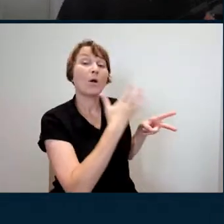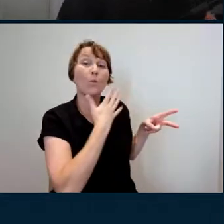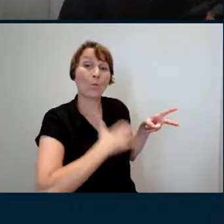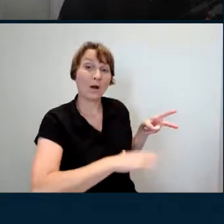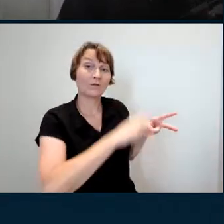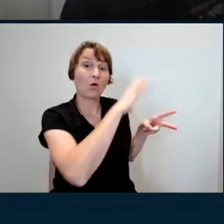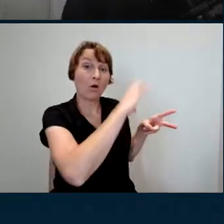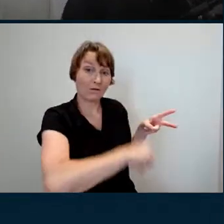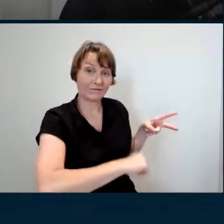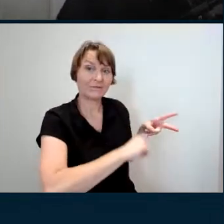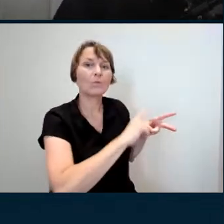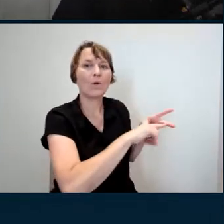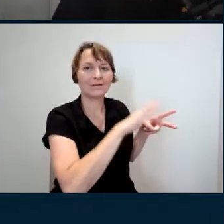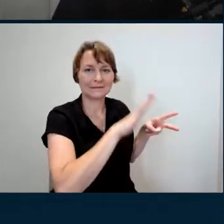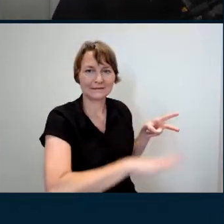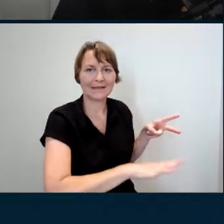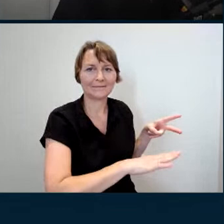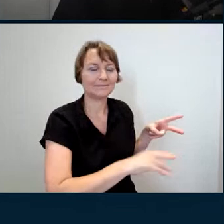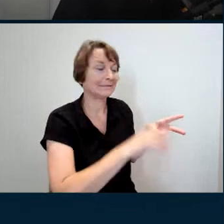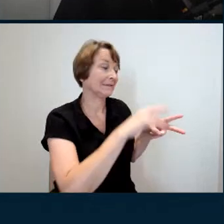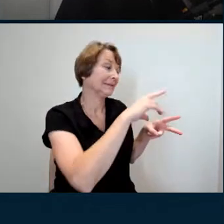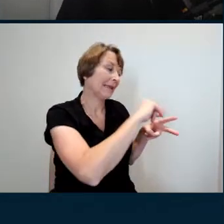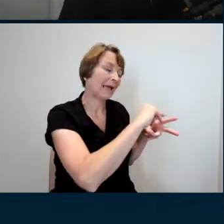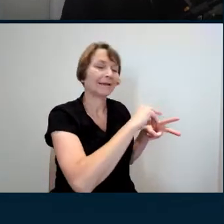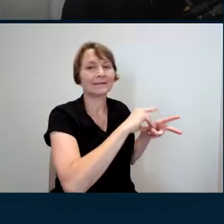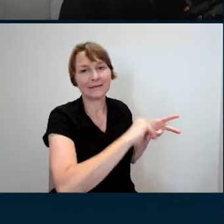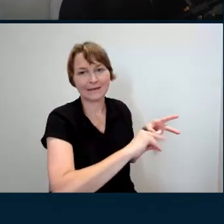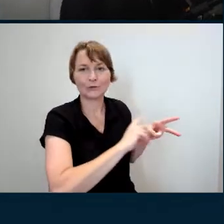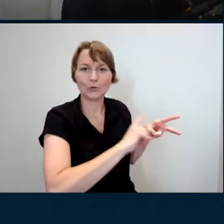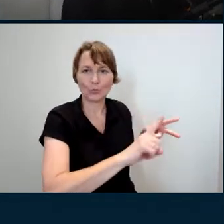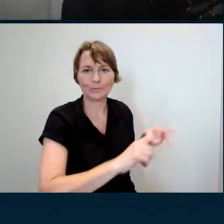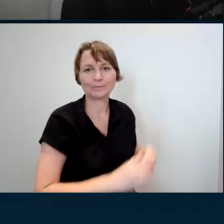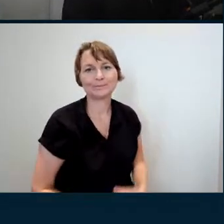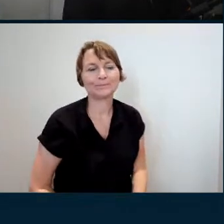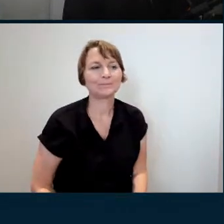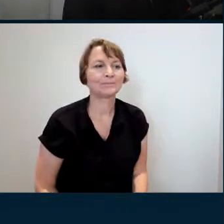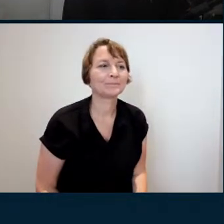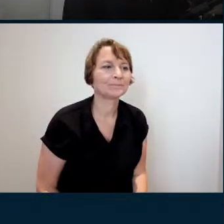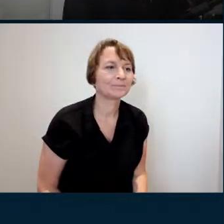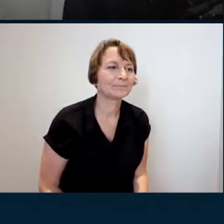keep. And one has the tag and the other one does not.